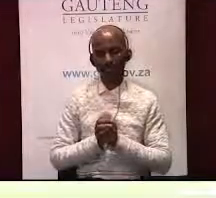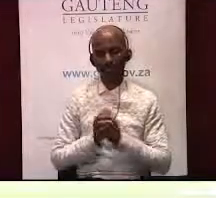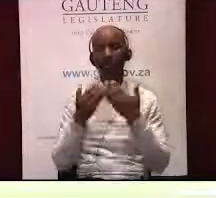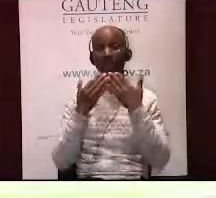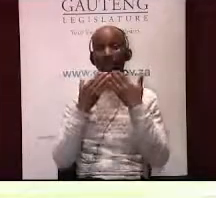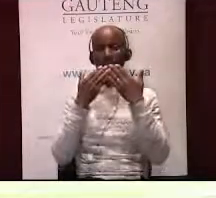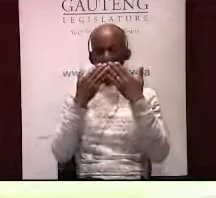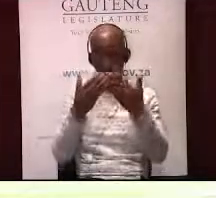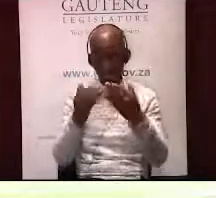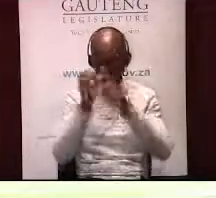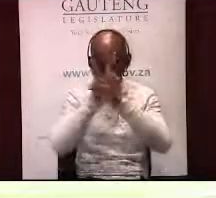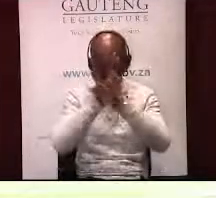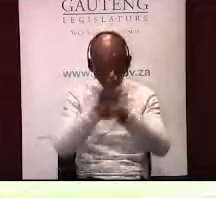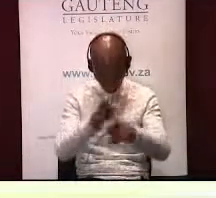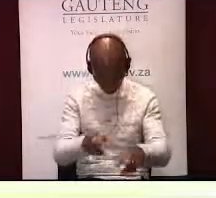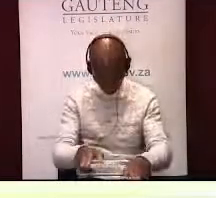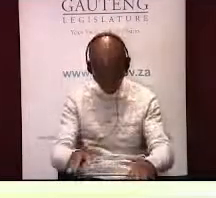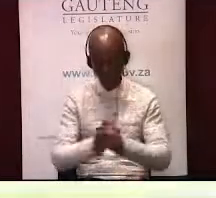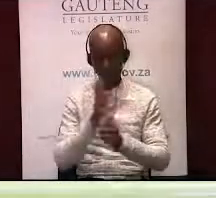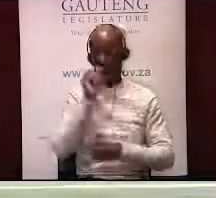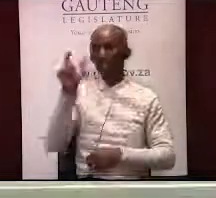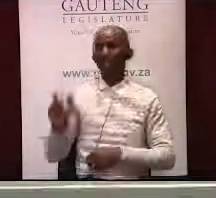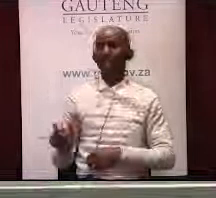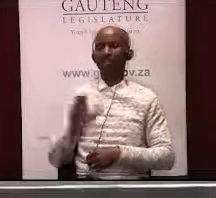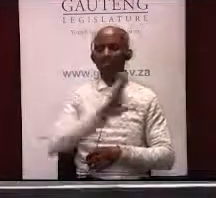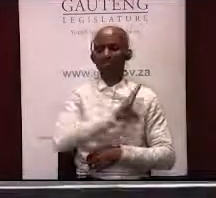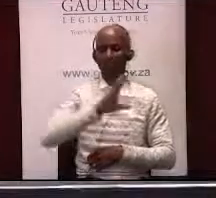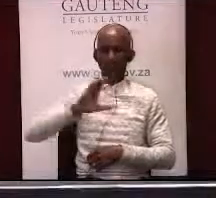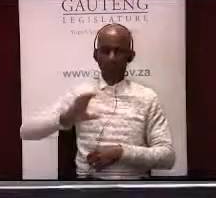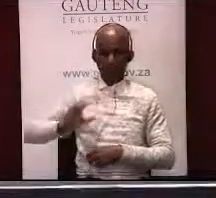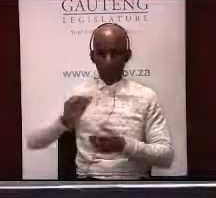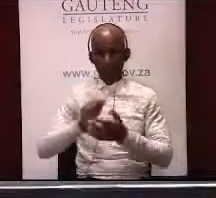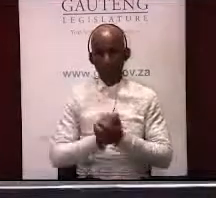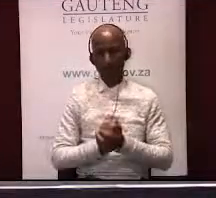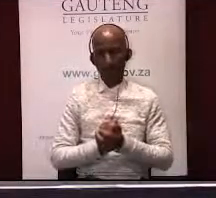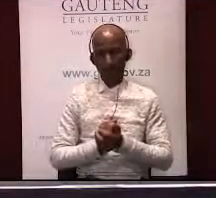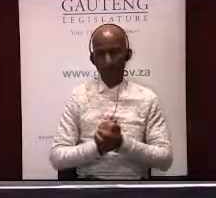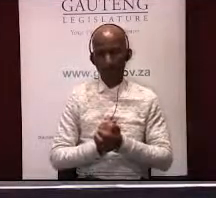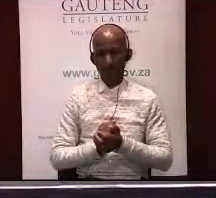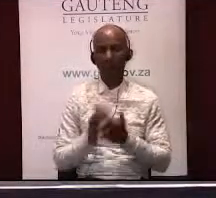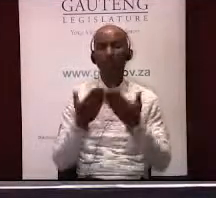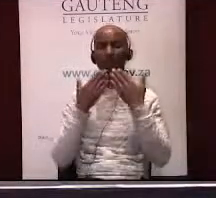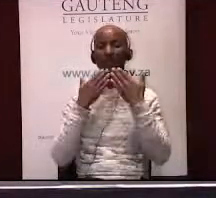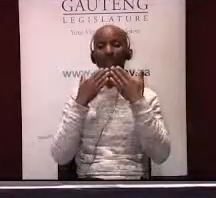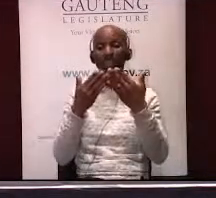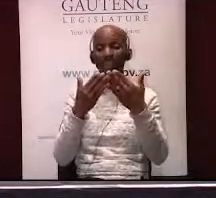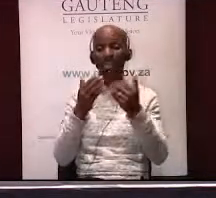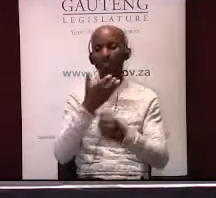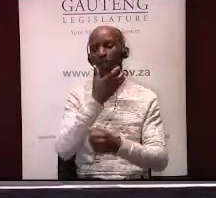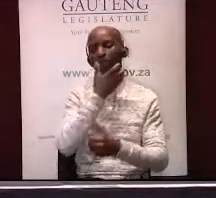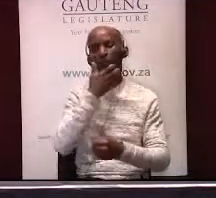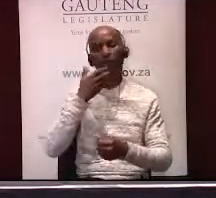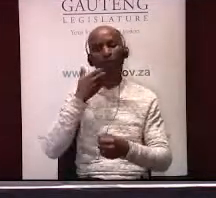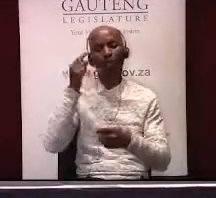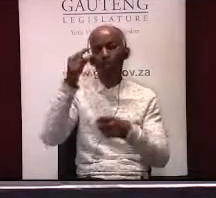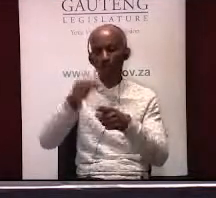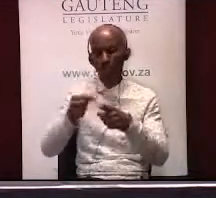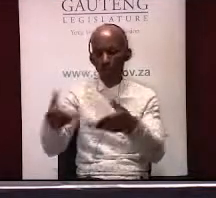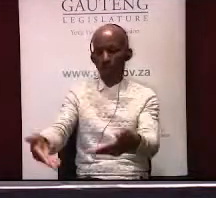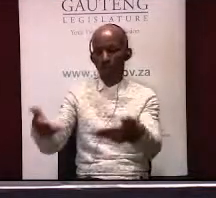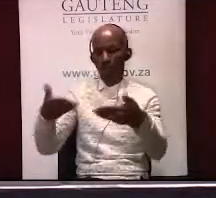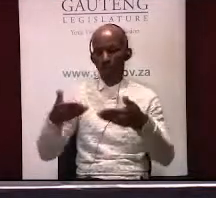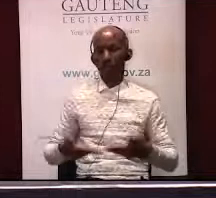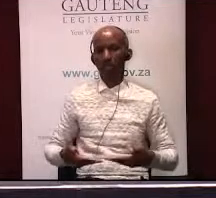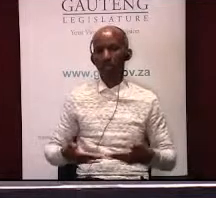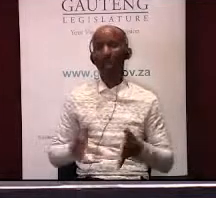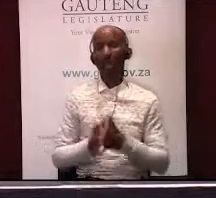Thank you very much, Honourable the Speaker of Council. We really appreciate the warm words of welcome.